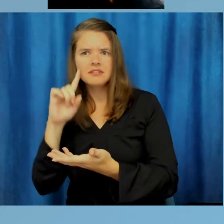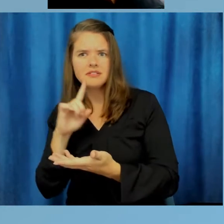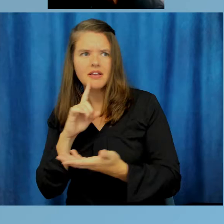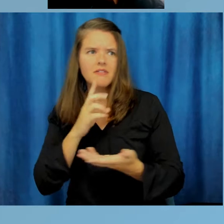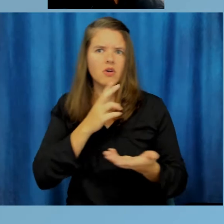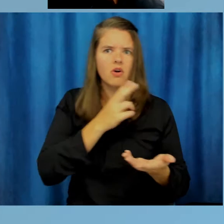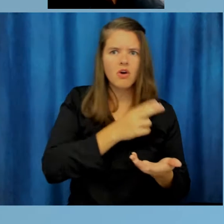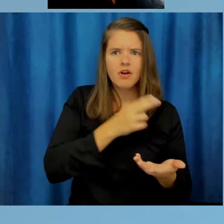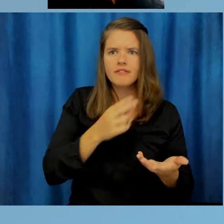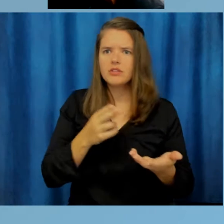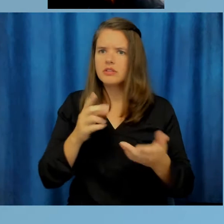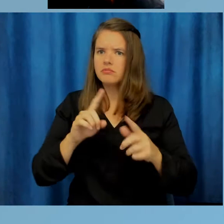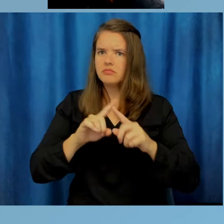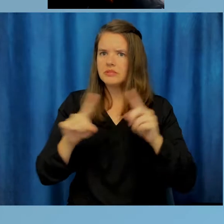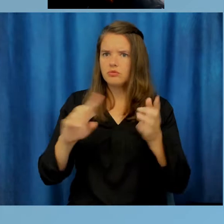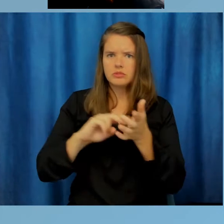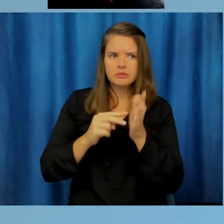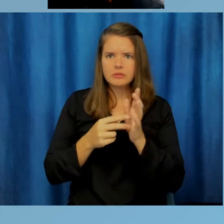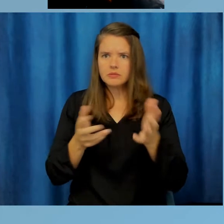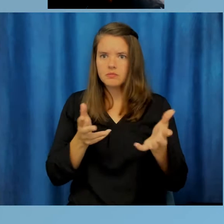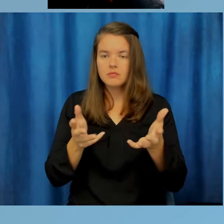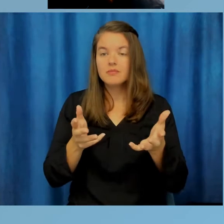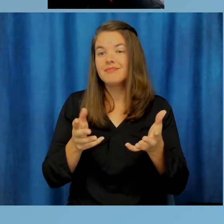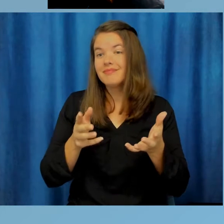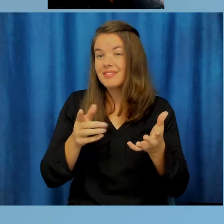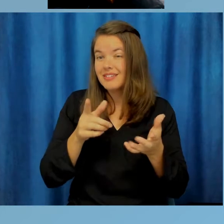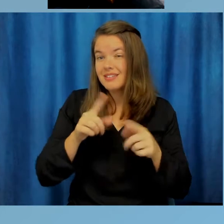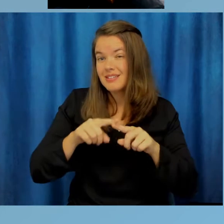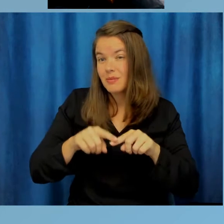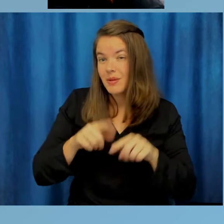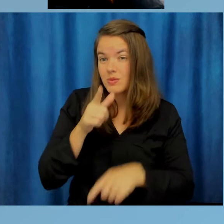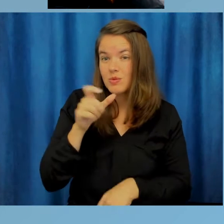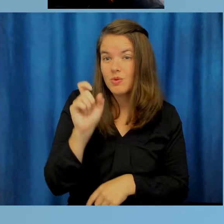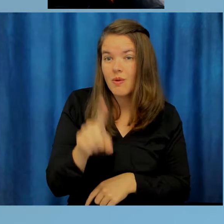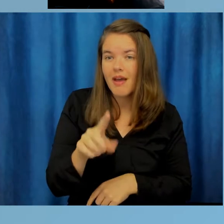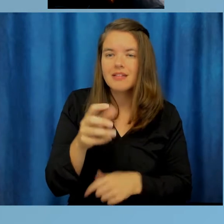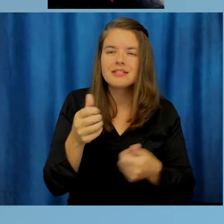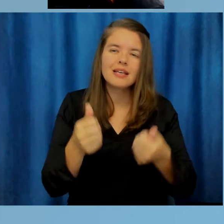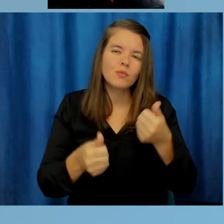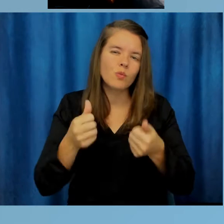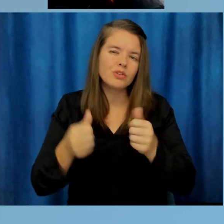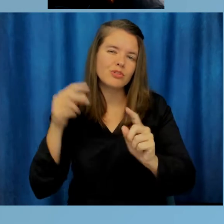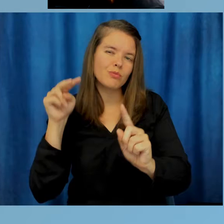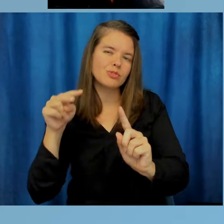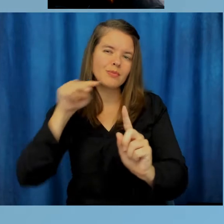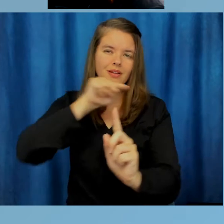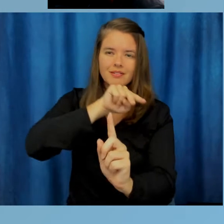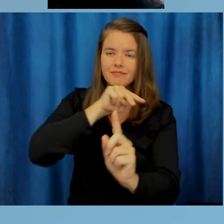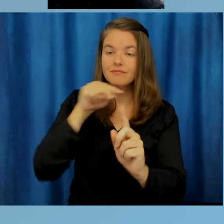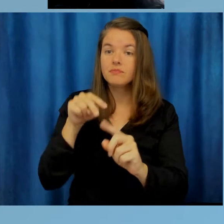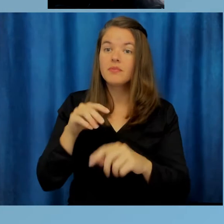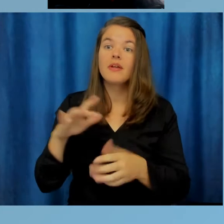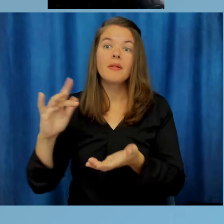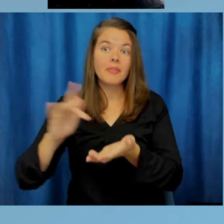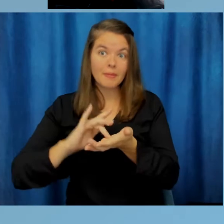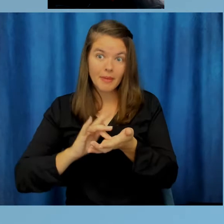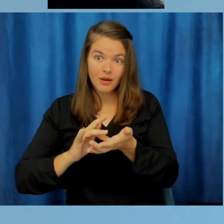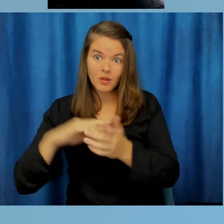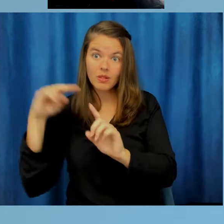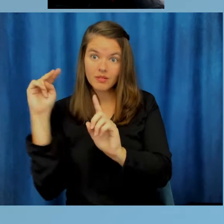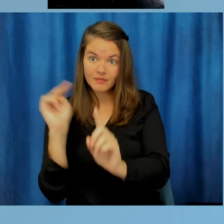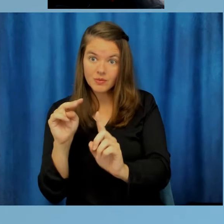it differ from being hard of hearing? The answer depends on who you ask and what perspective you're looking at it from. The